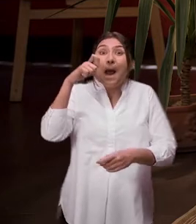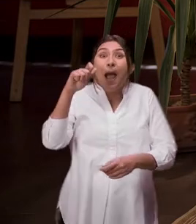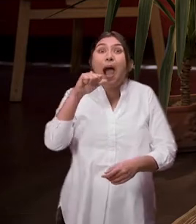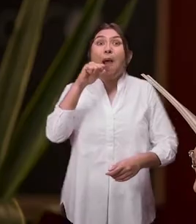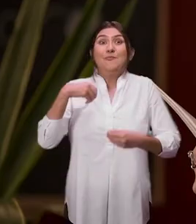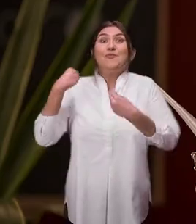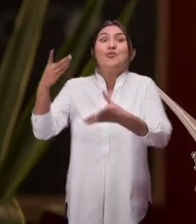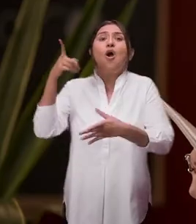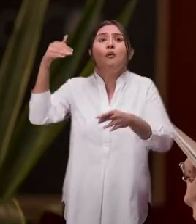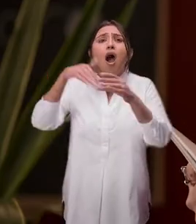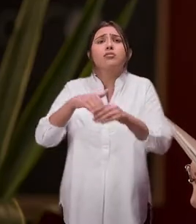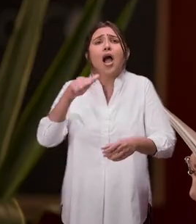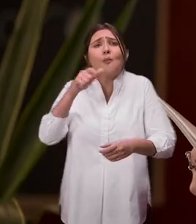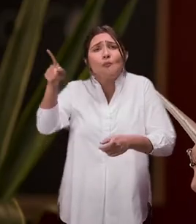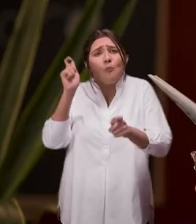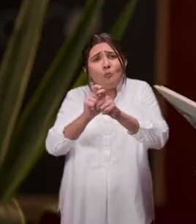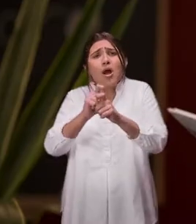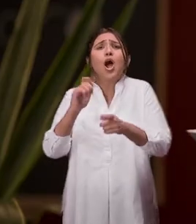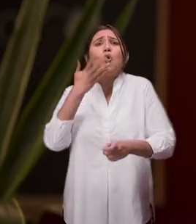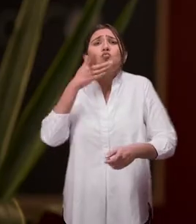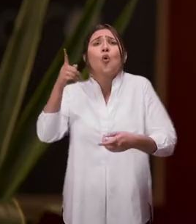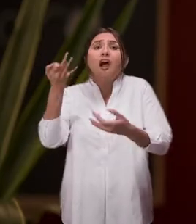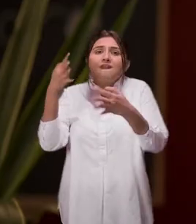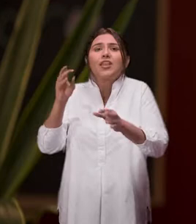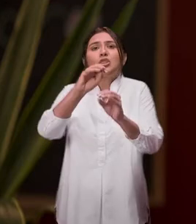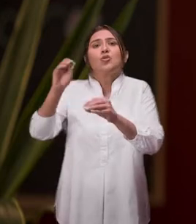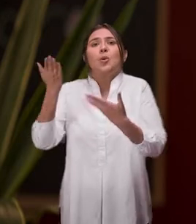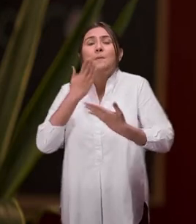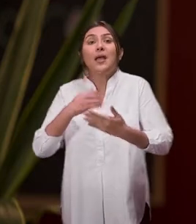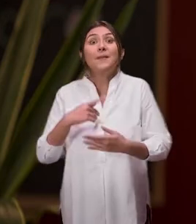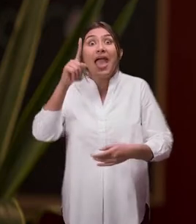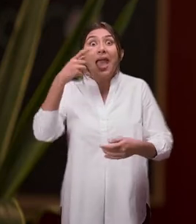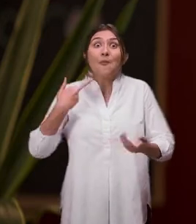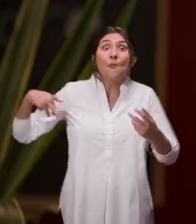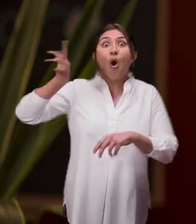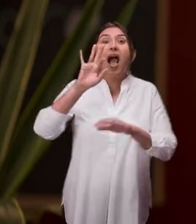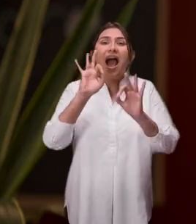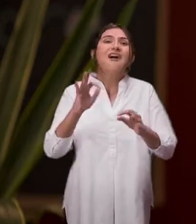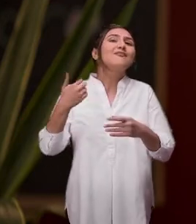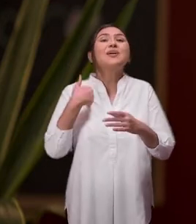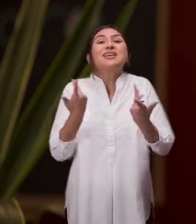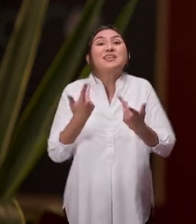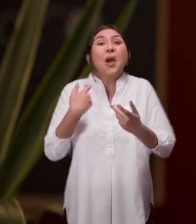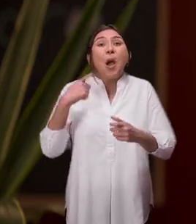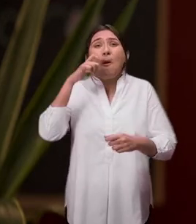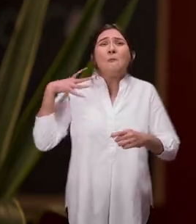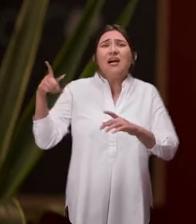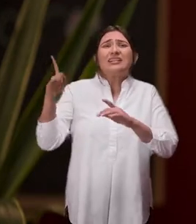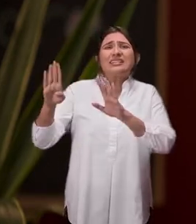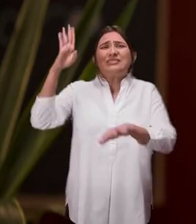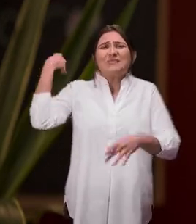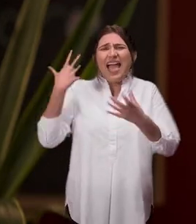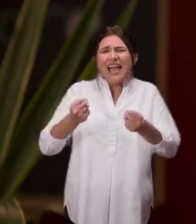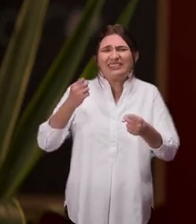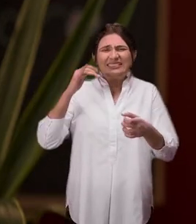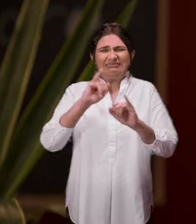my father, so he could open many schools where children could study for free. And I'd draw a proper ball, so my brothers and I